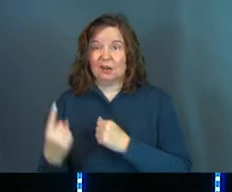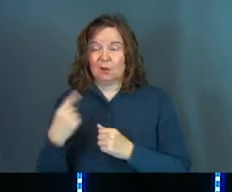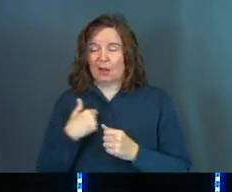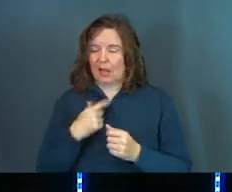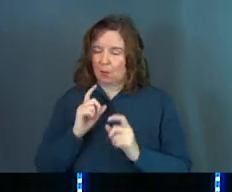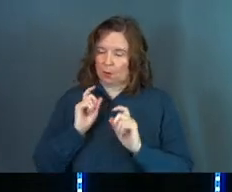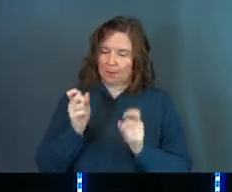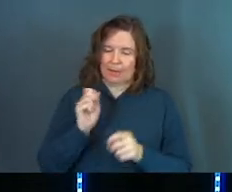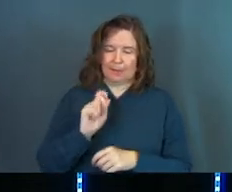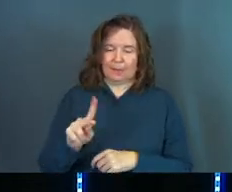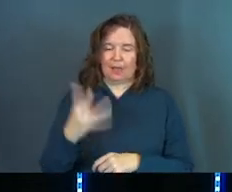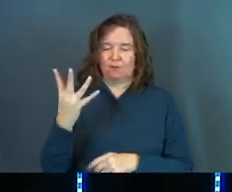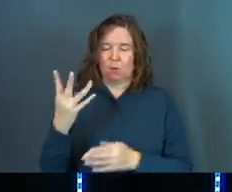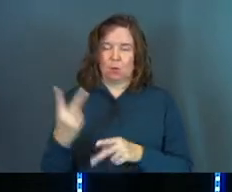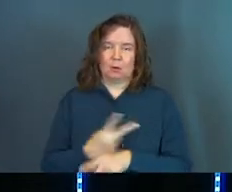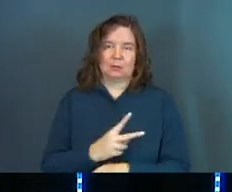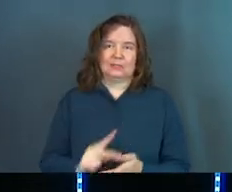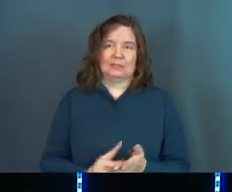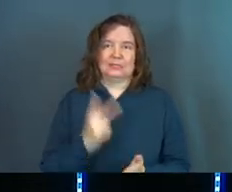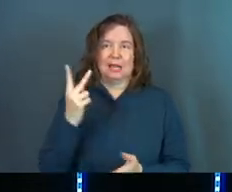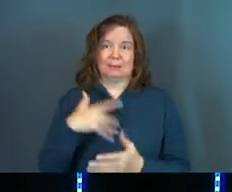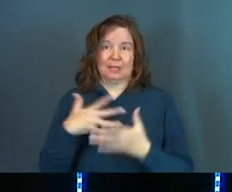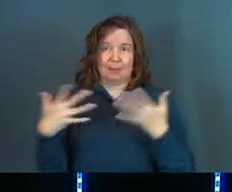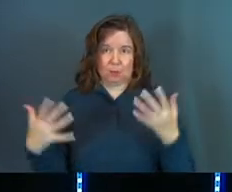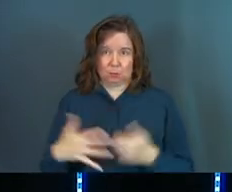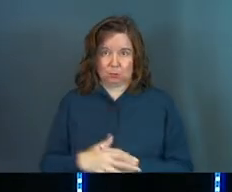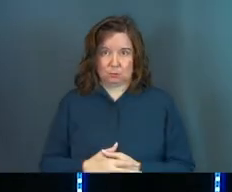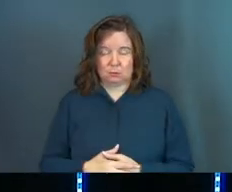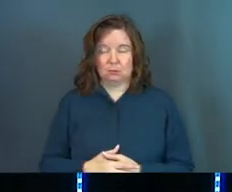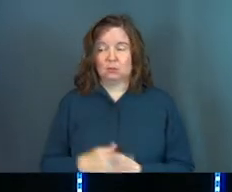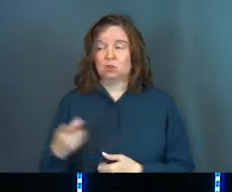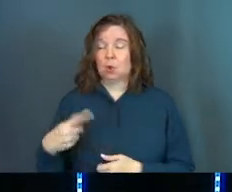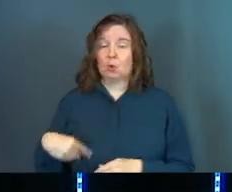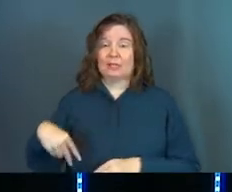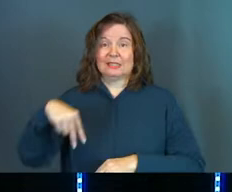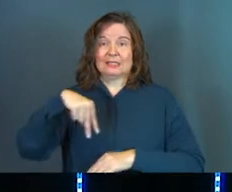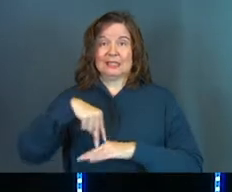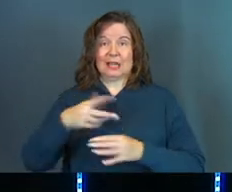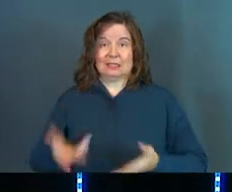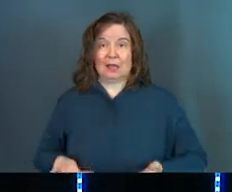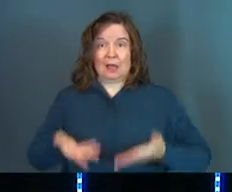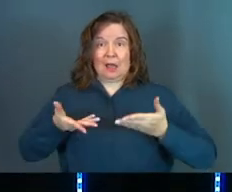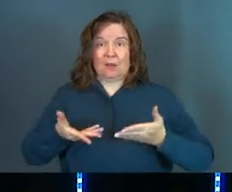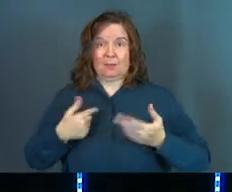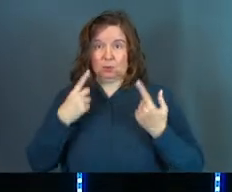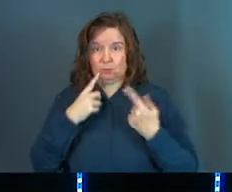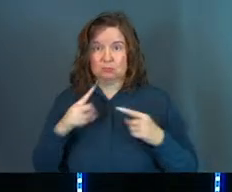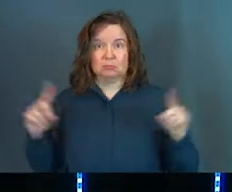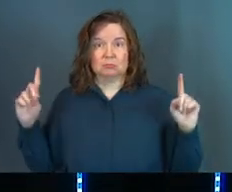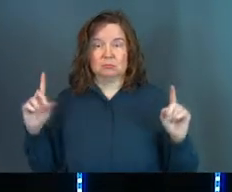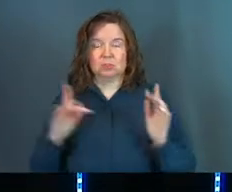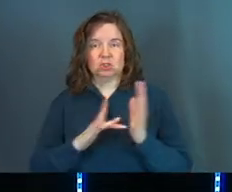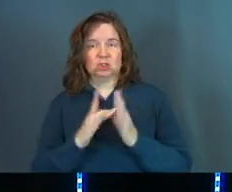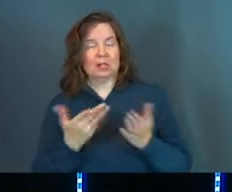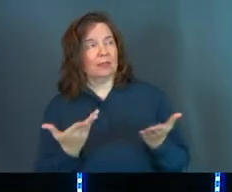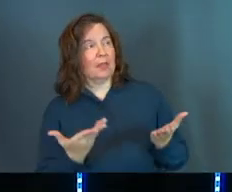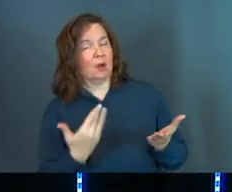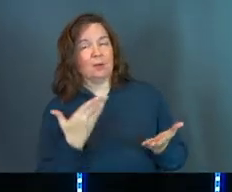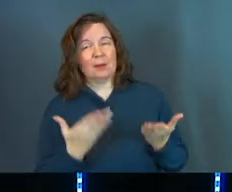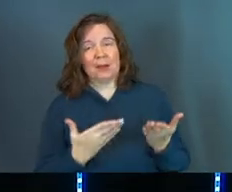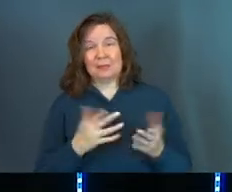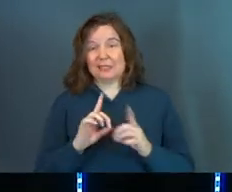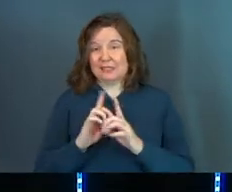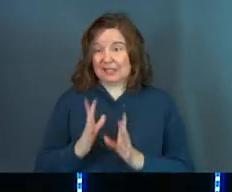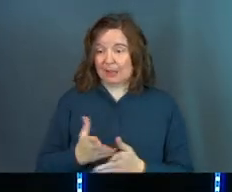times the amount. So he stands up to make this proclamation. Jesus is there. Probably